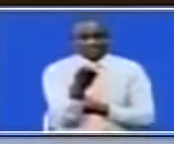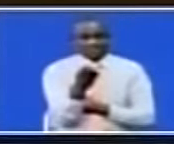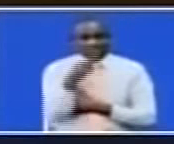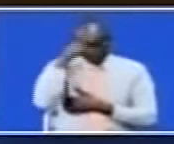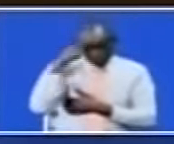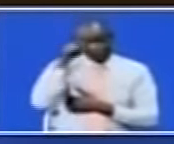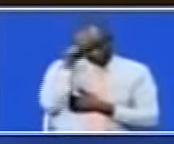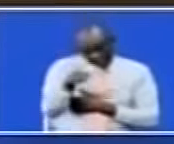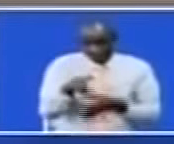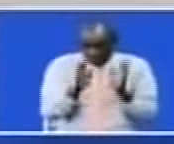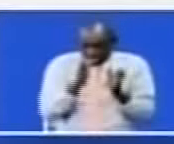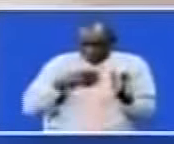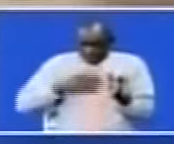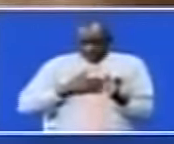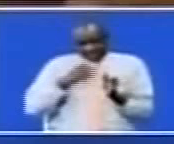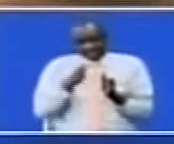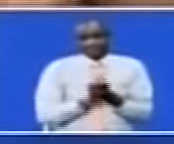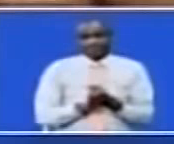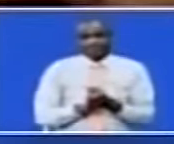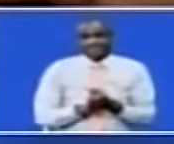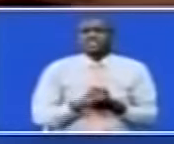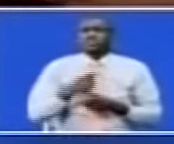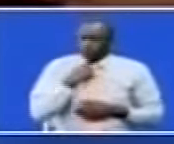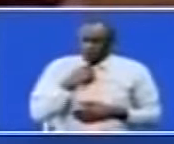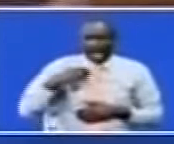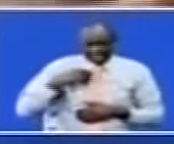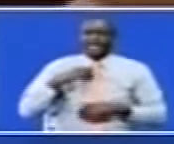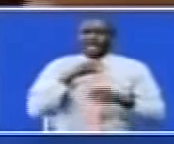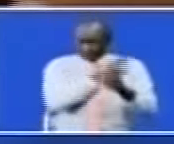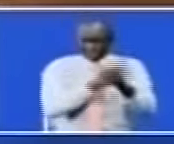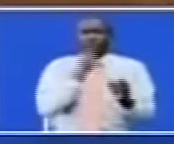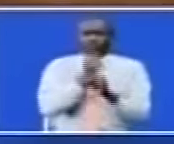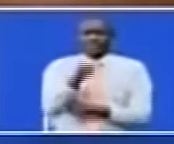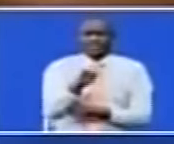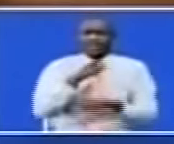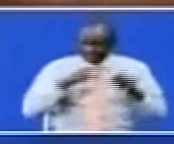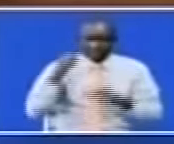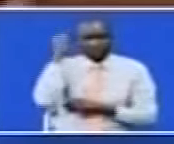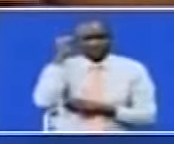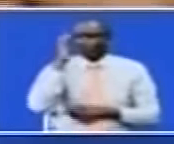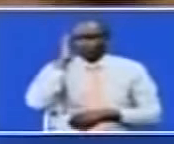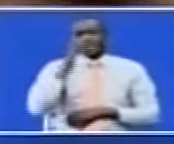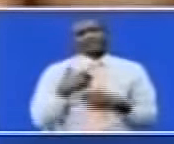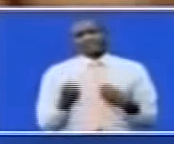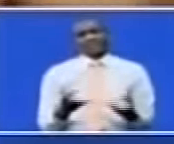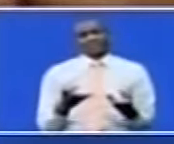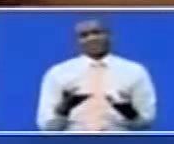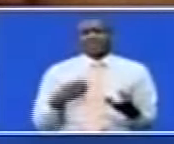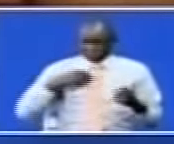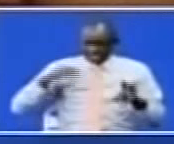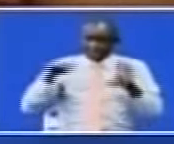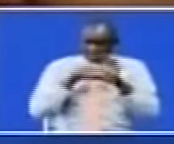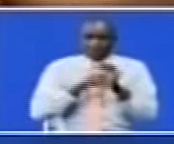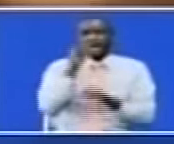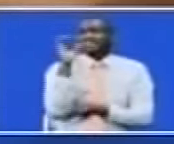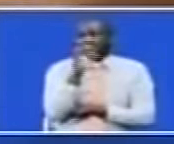because of that model, we'll be able to absorb it. We have the capacity to do that, but there was no political will. And as a member of the